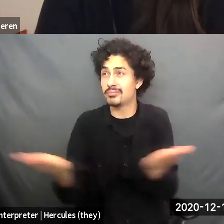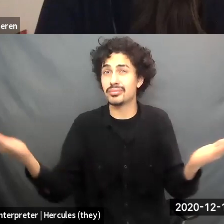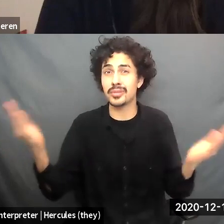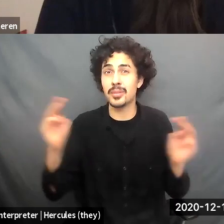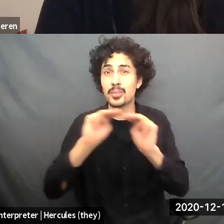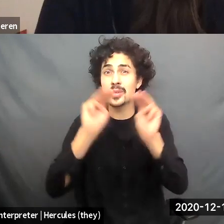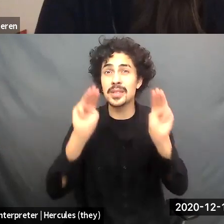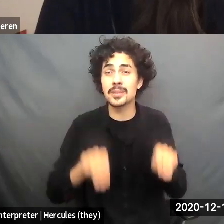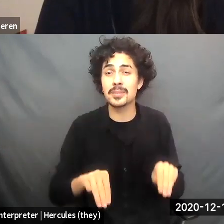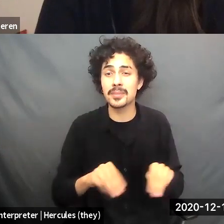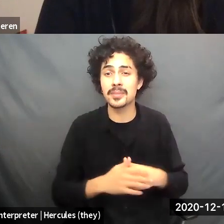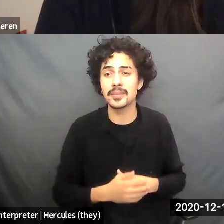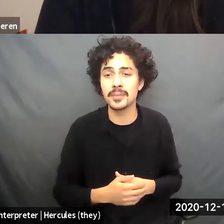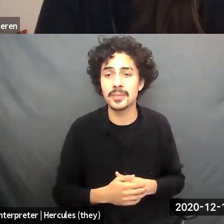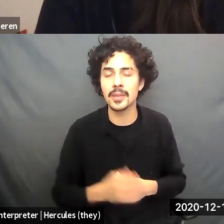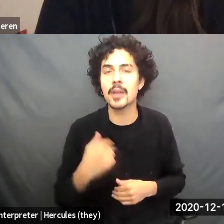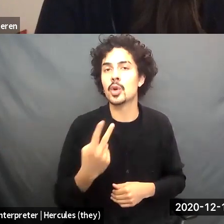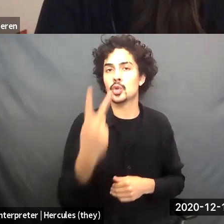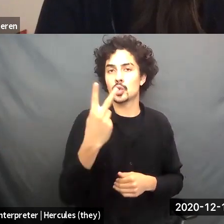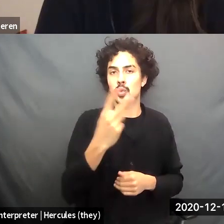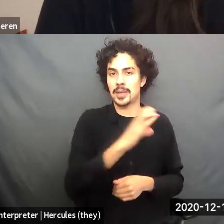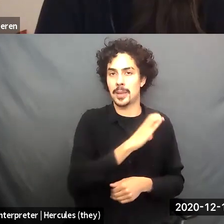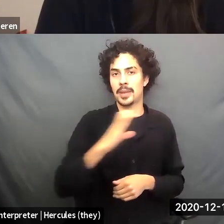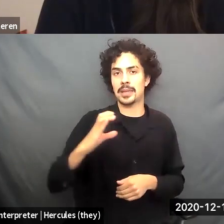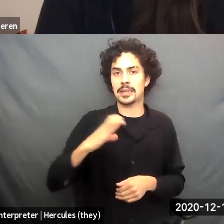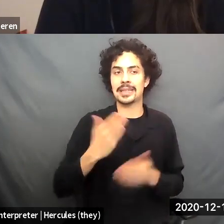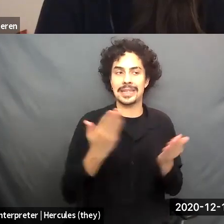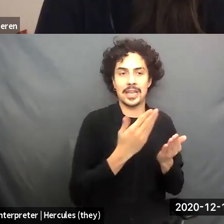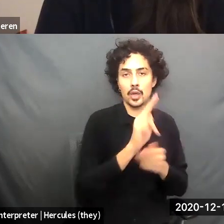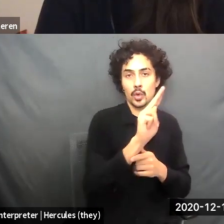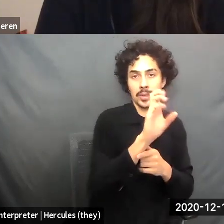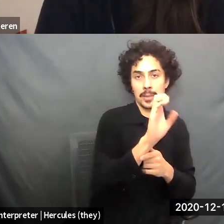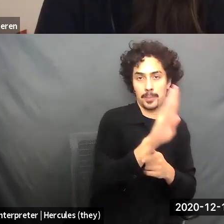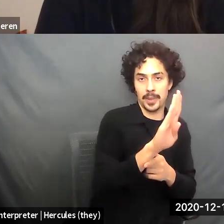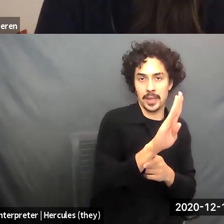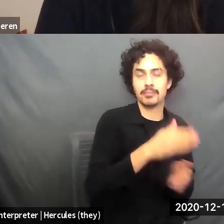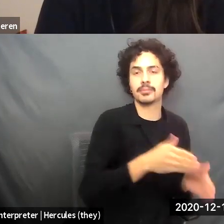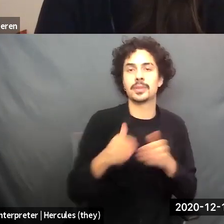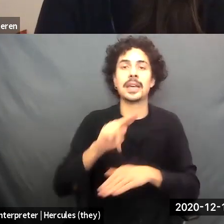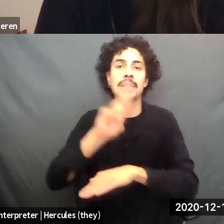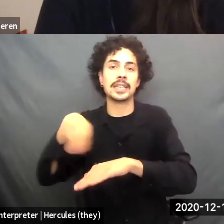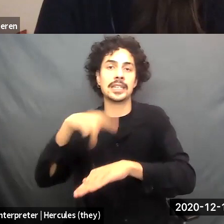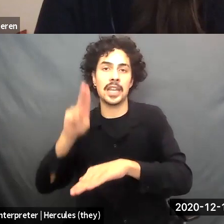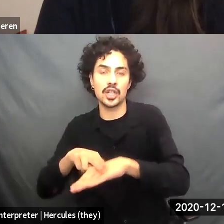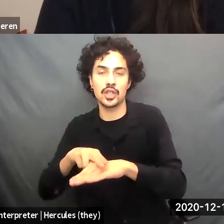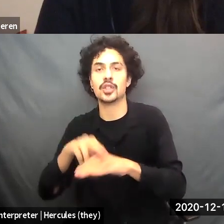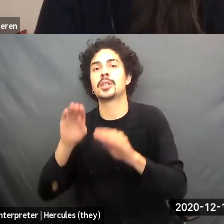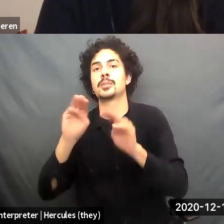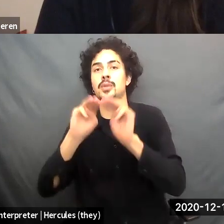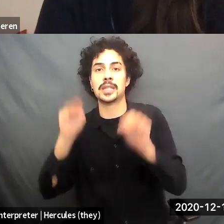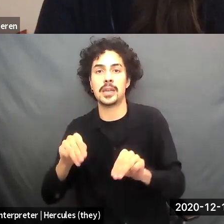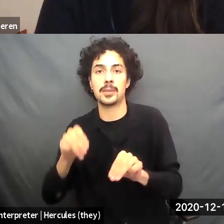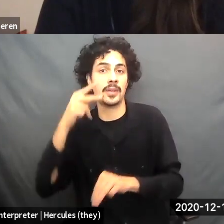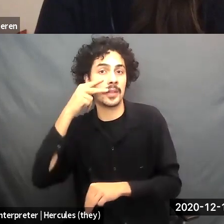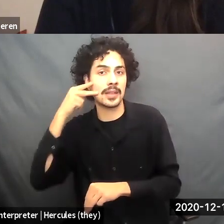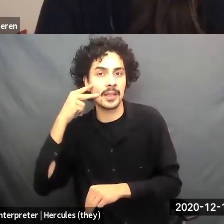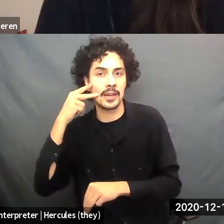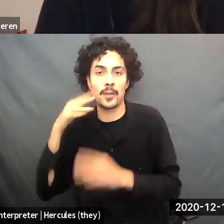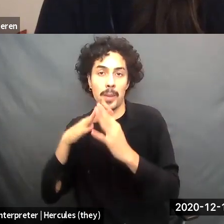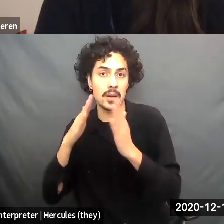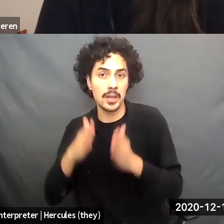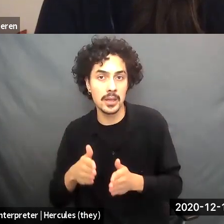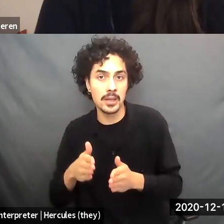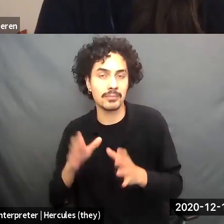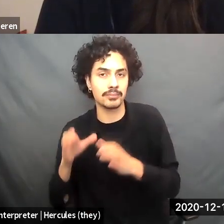two repatriation committees, one at the Hearst Museum here at Berkeley, and another at the National Museum of the American Indian. And that's an ongoing project